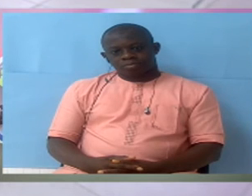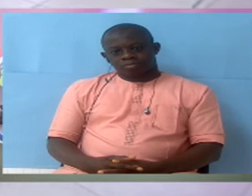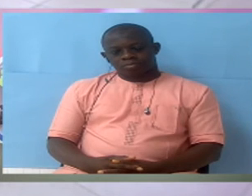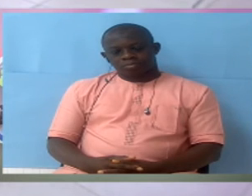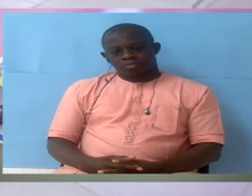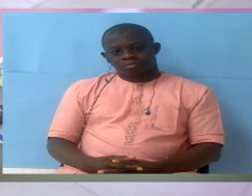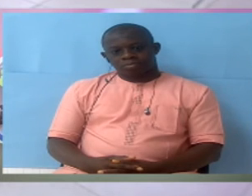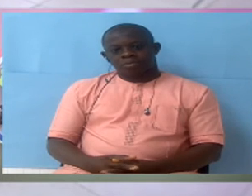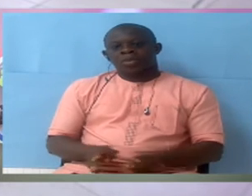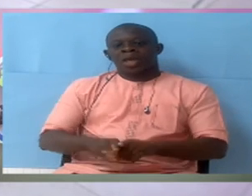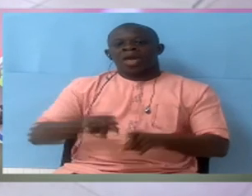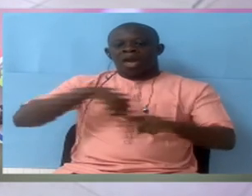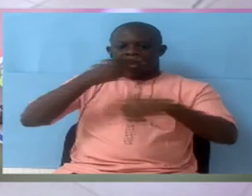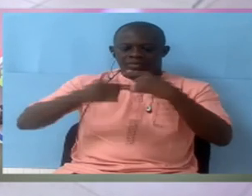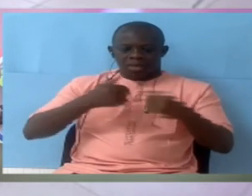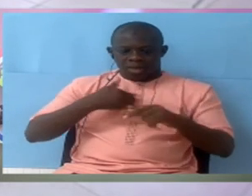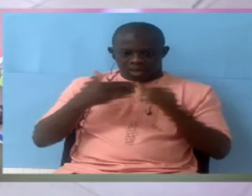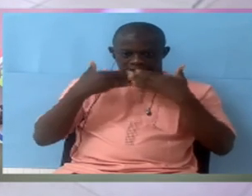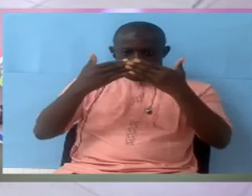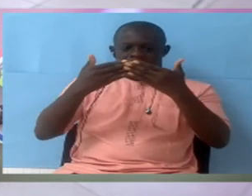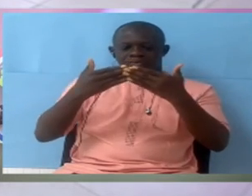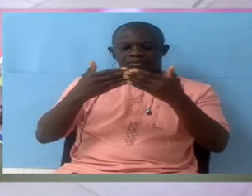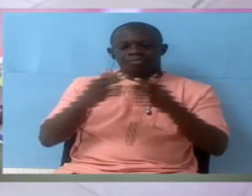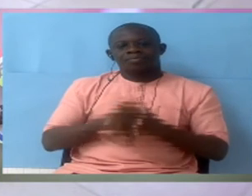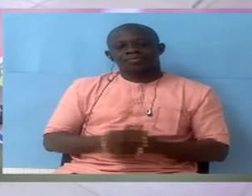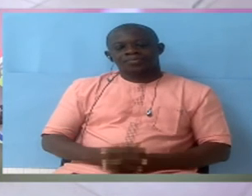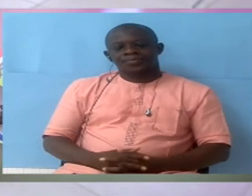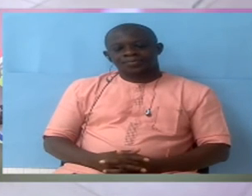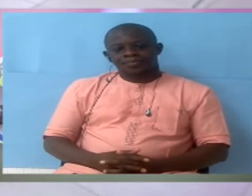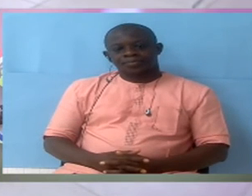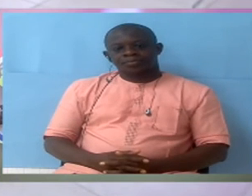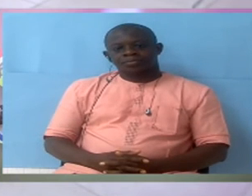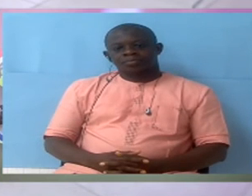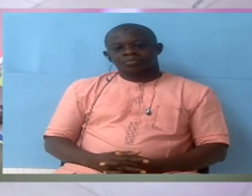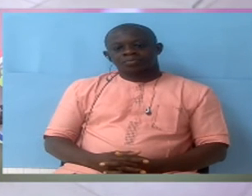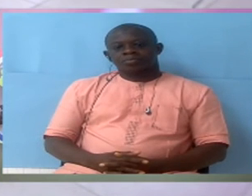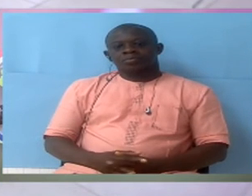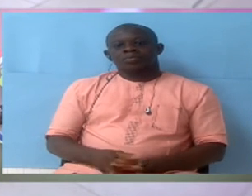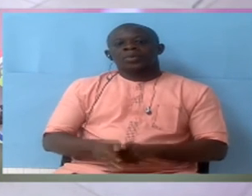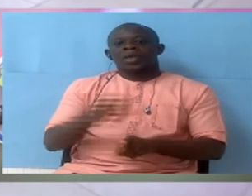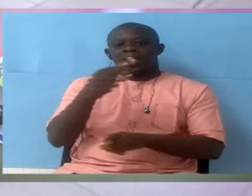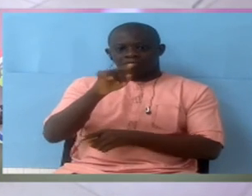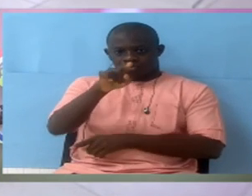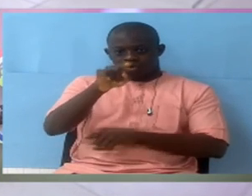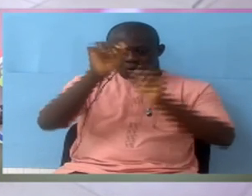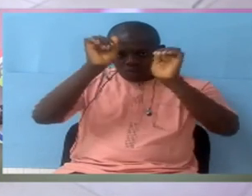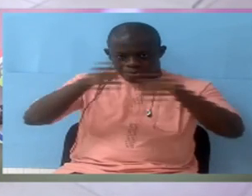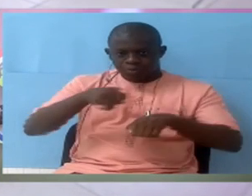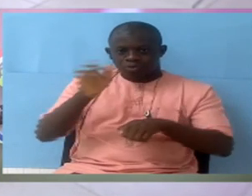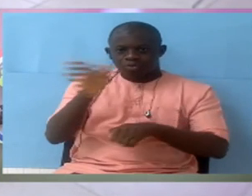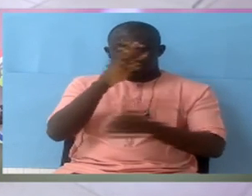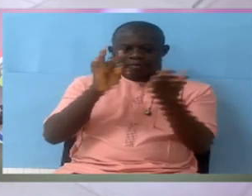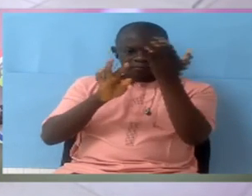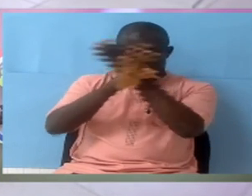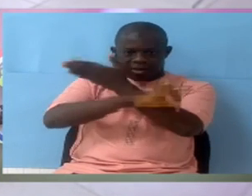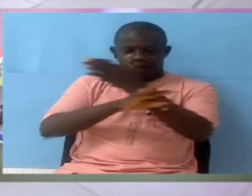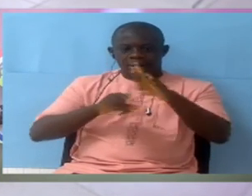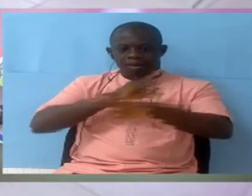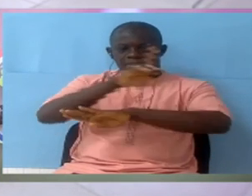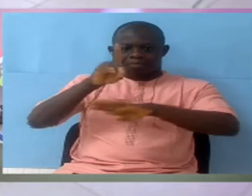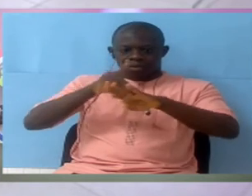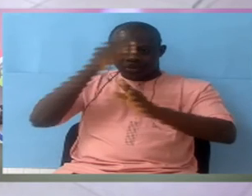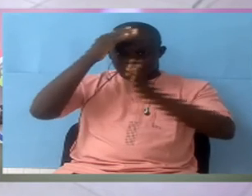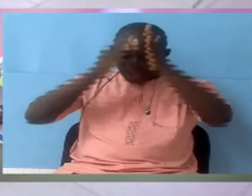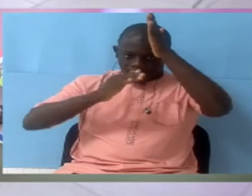Then I told him, maneko, if you can go to Fajara Barracks, so mune dem Fajara Barracks,